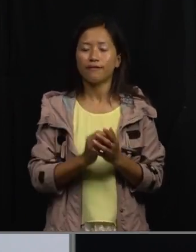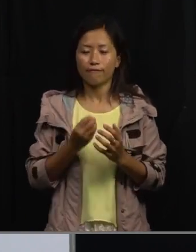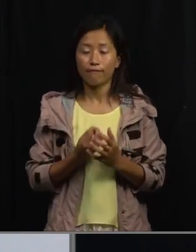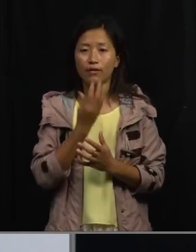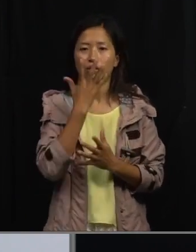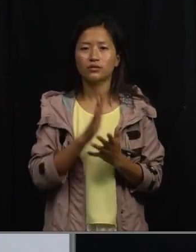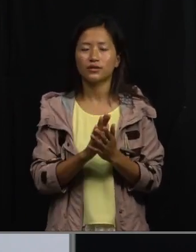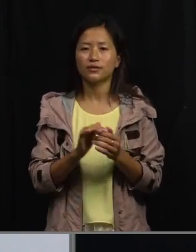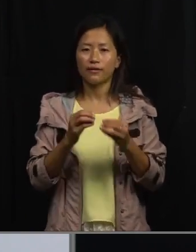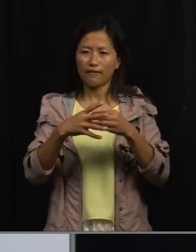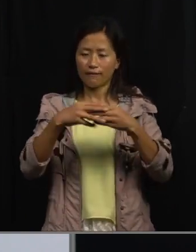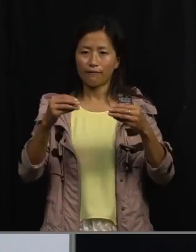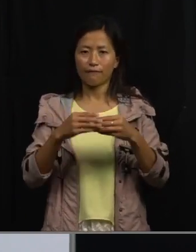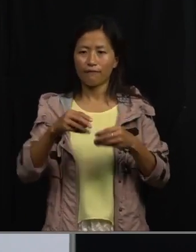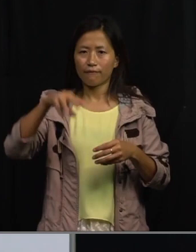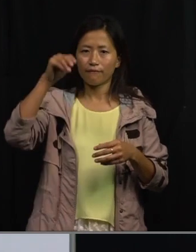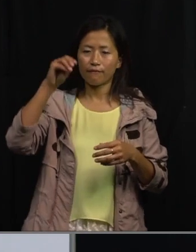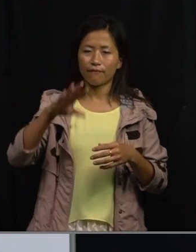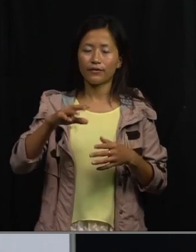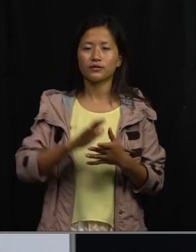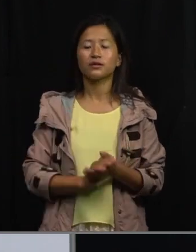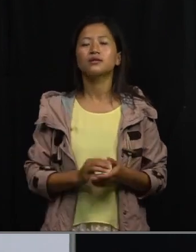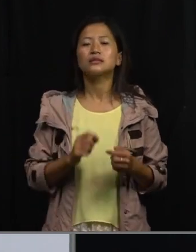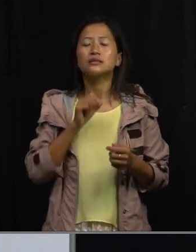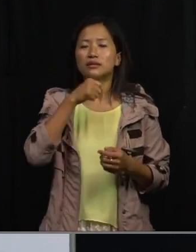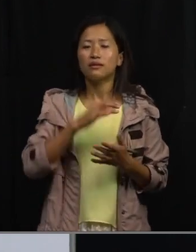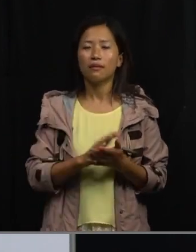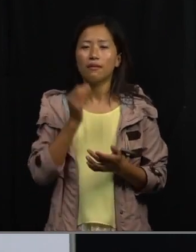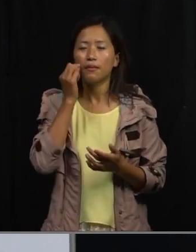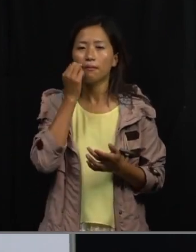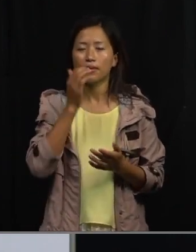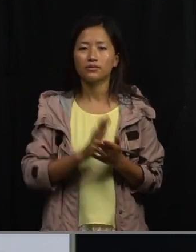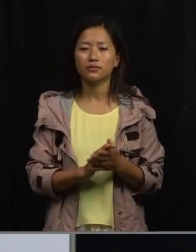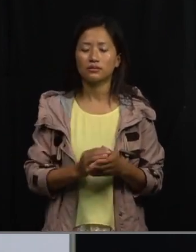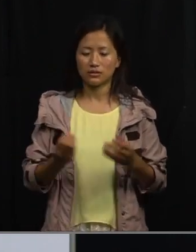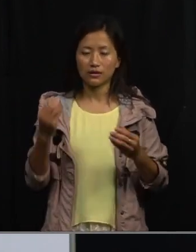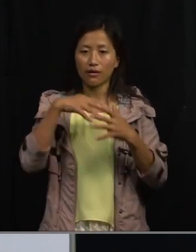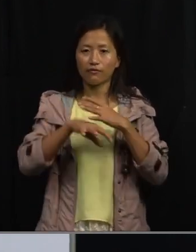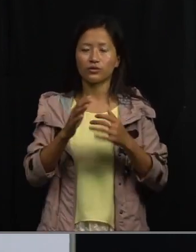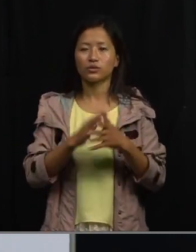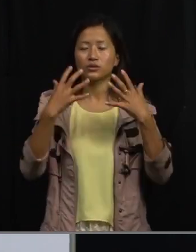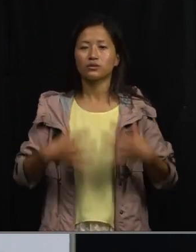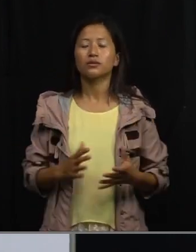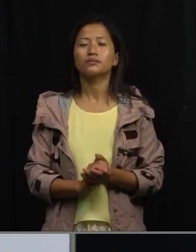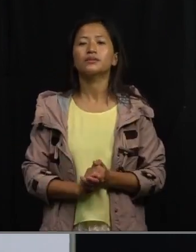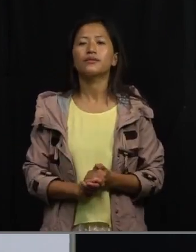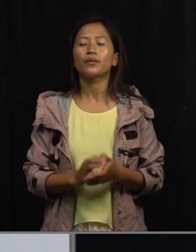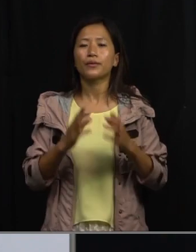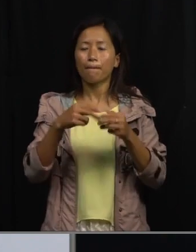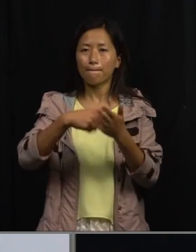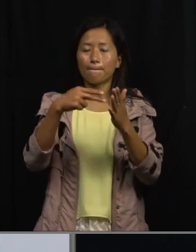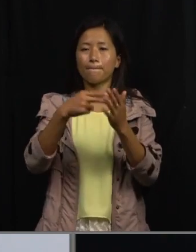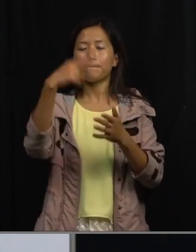and feathers. And some of the early men, they likes to decorate their body with tattoos and also with